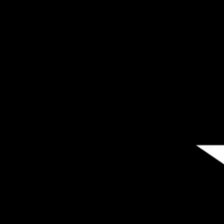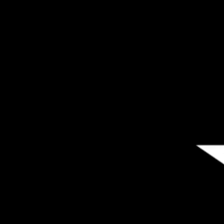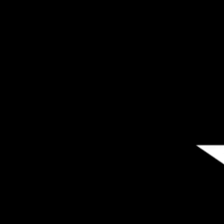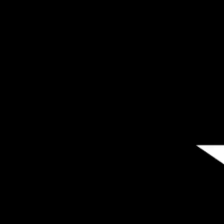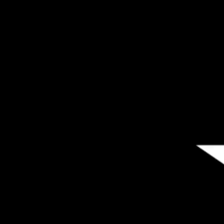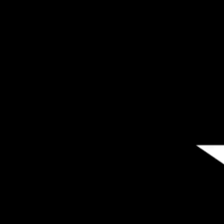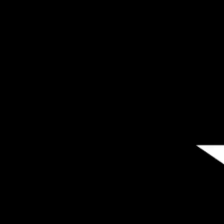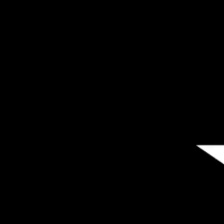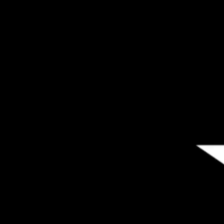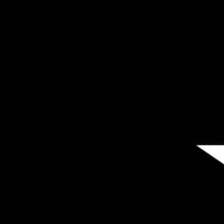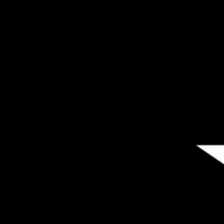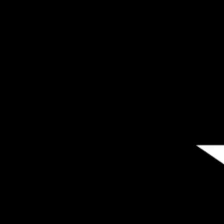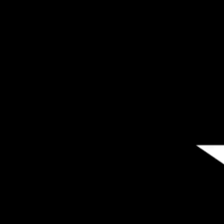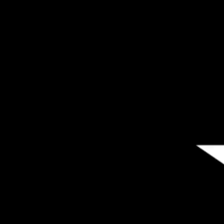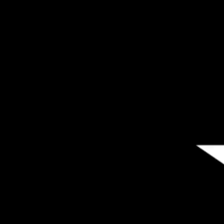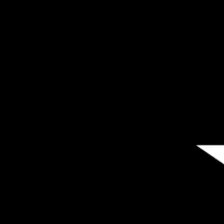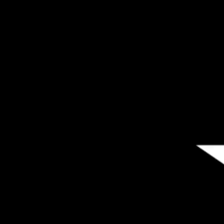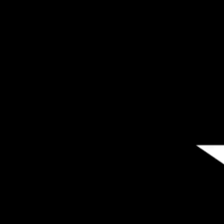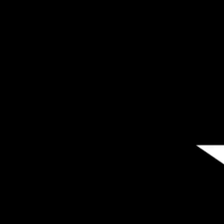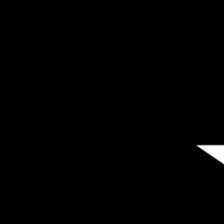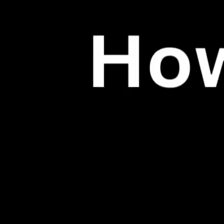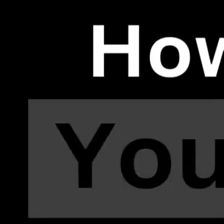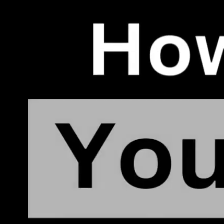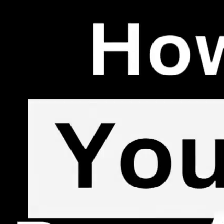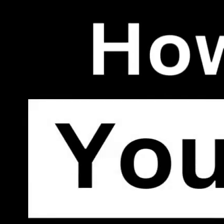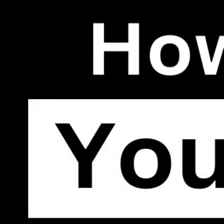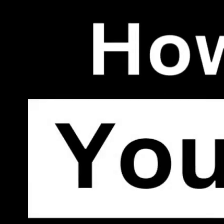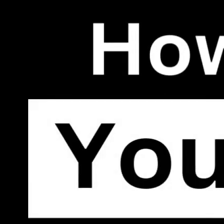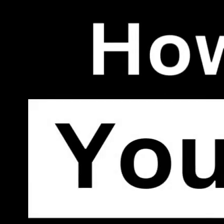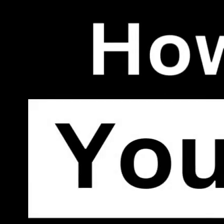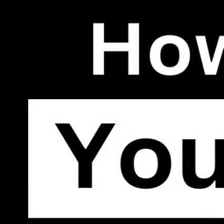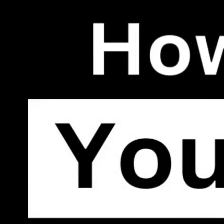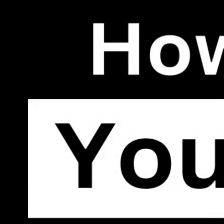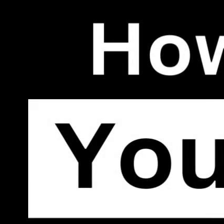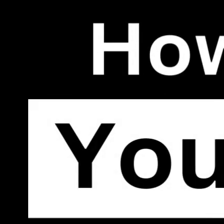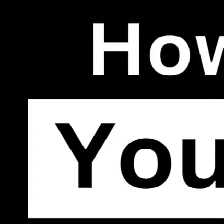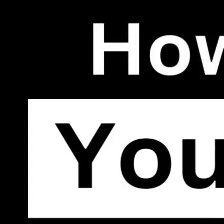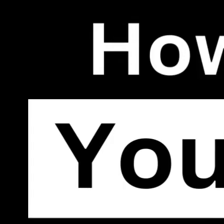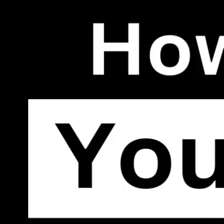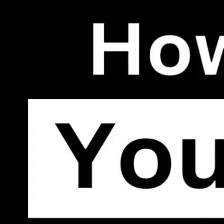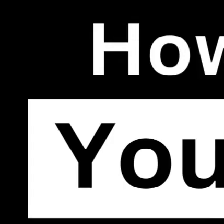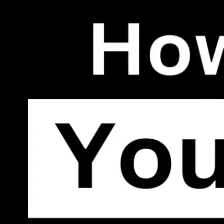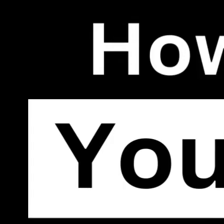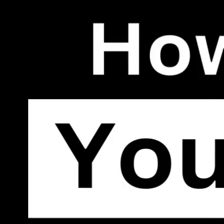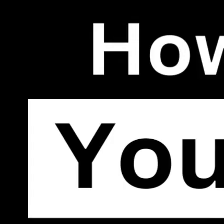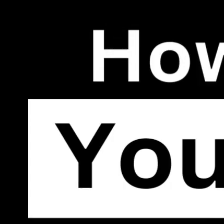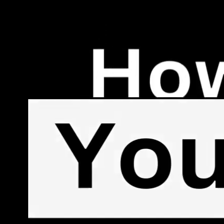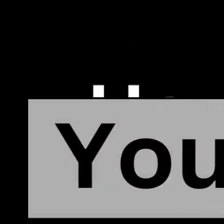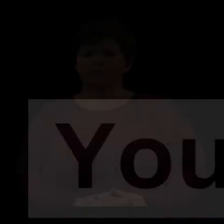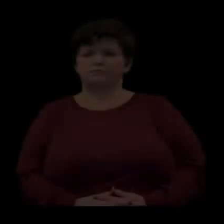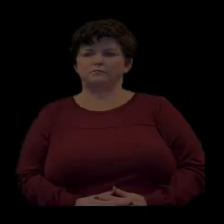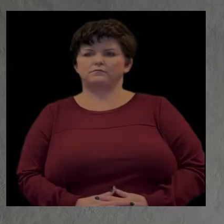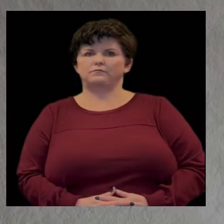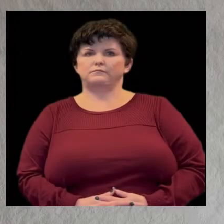Disability Rights Texas presents How to Be Your Own Best Advocate with DRTX intern Larissa Minner.